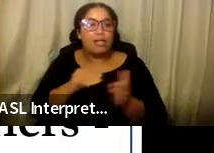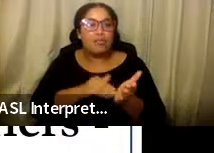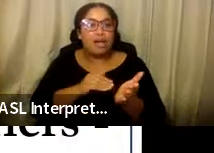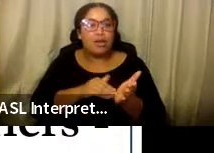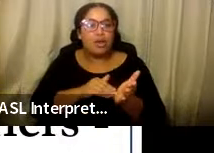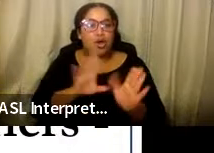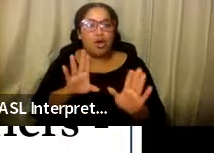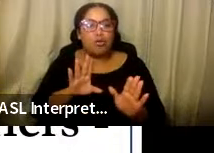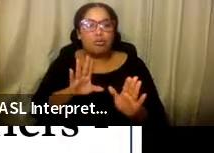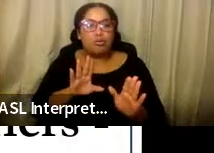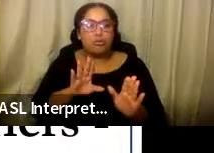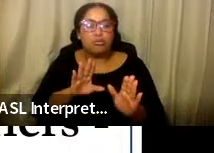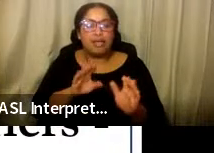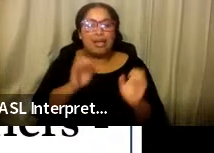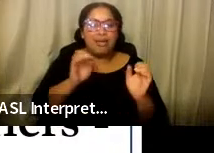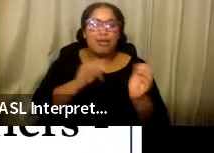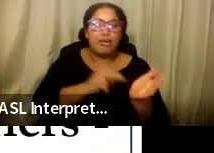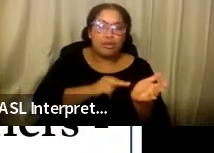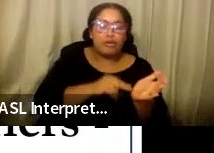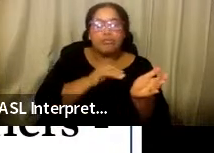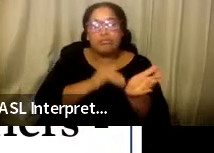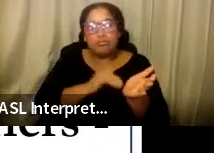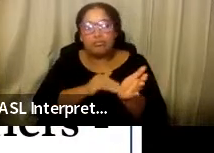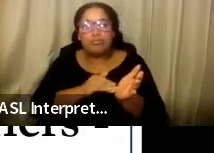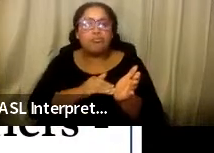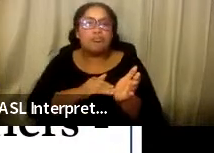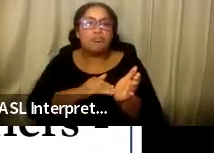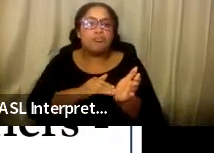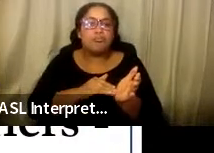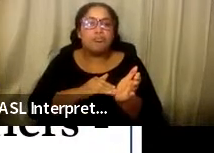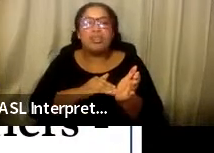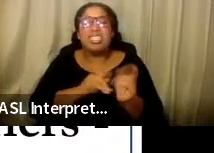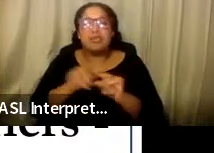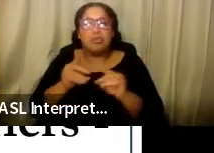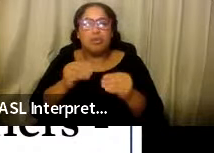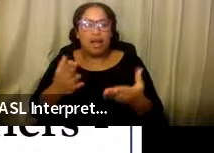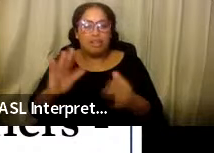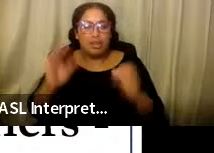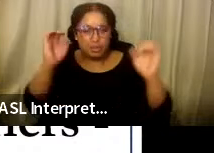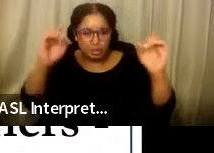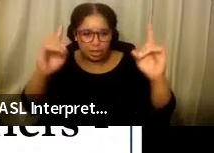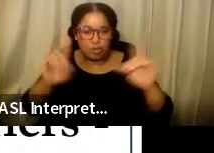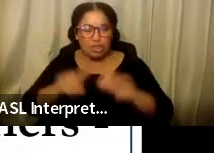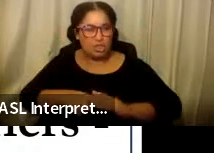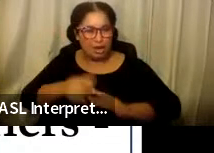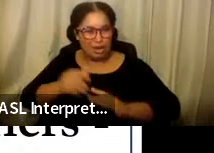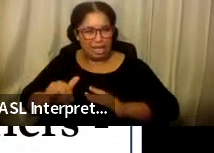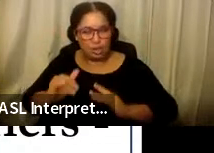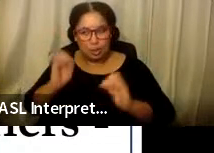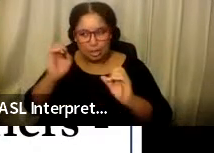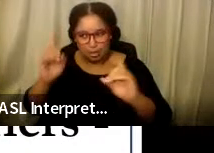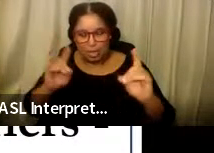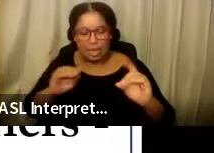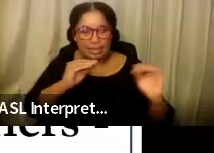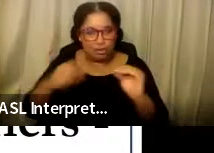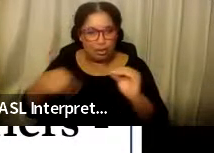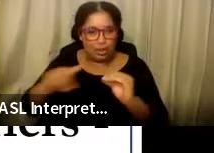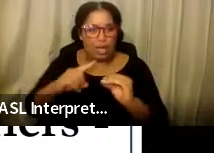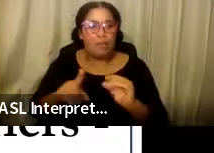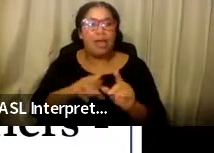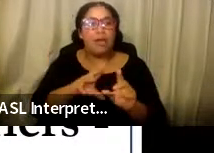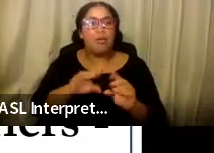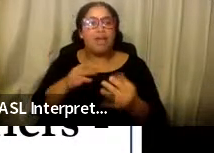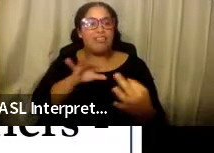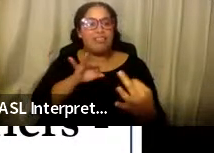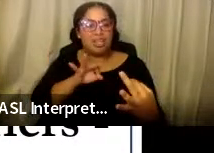education. We're looking at starting some of that. And we're providing feedback to both our healthcare and hospital